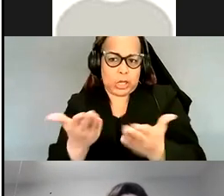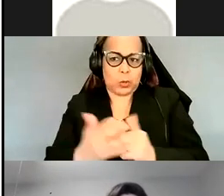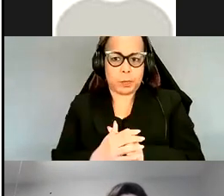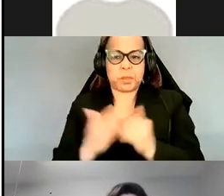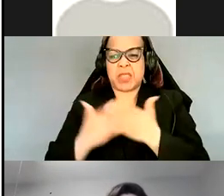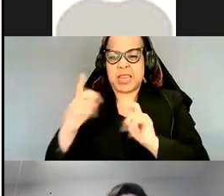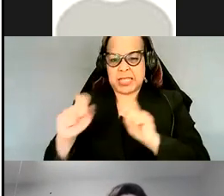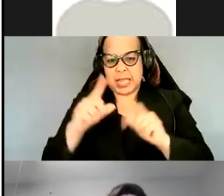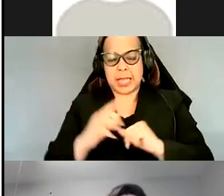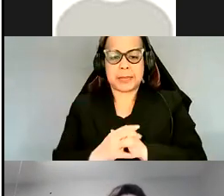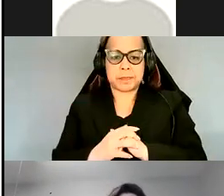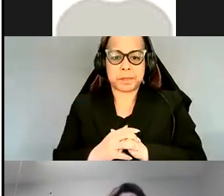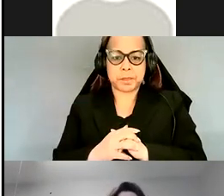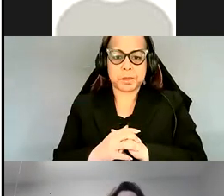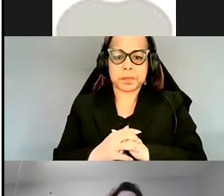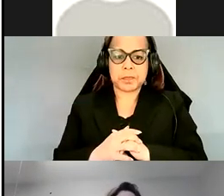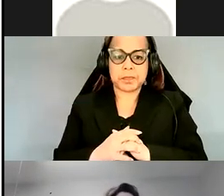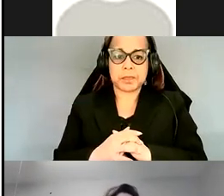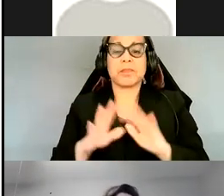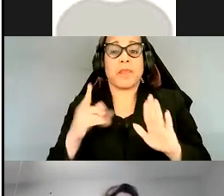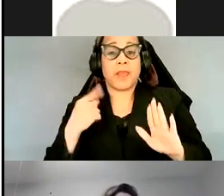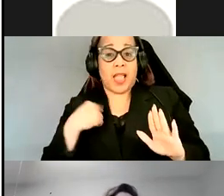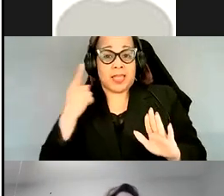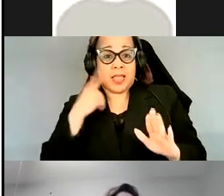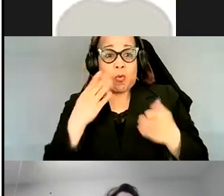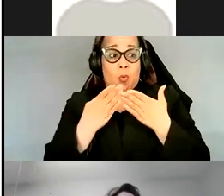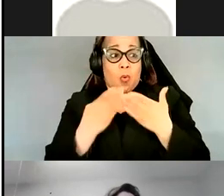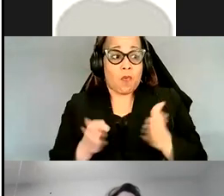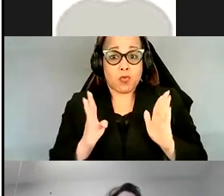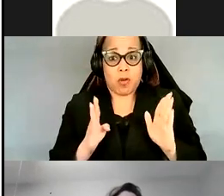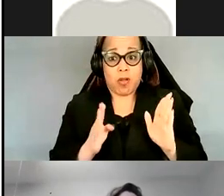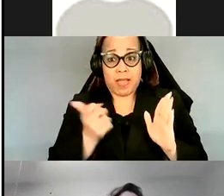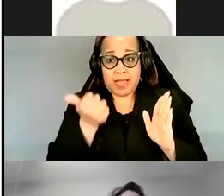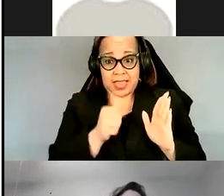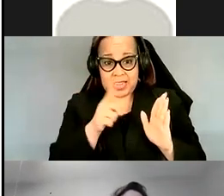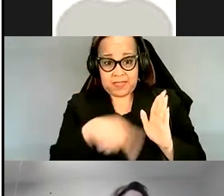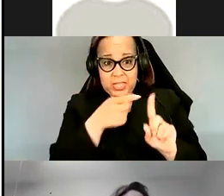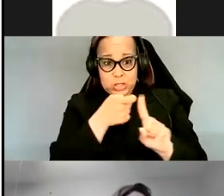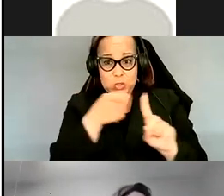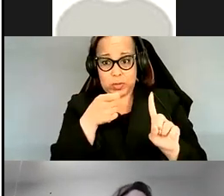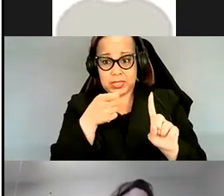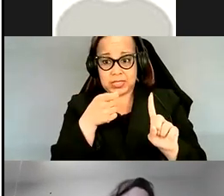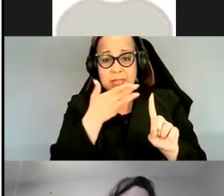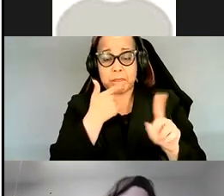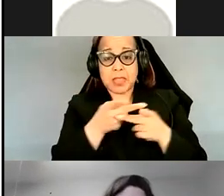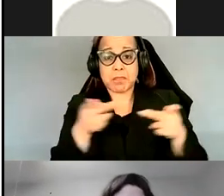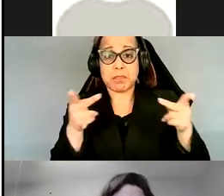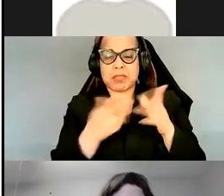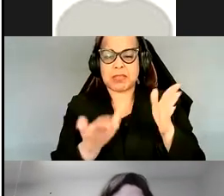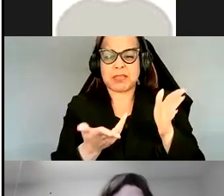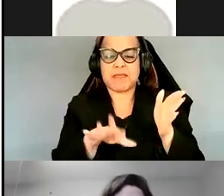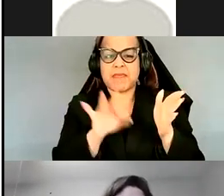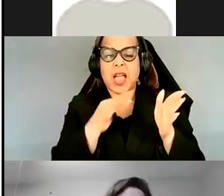slide. I think overall, any of these sources, the best place to go and find out about